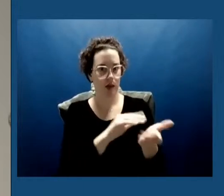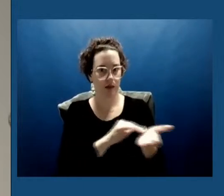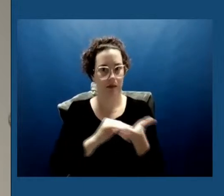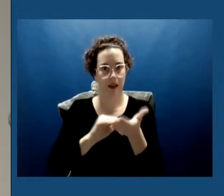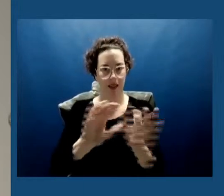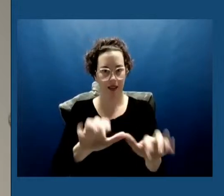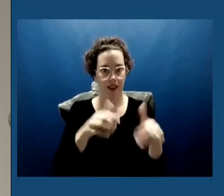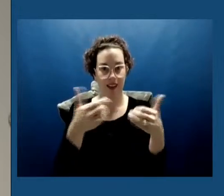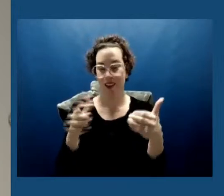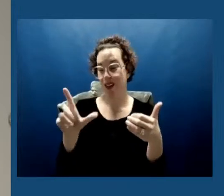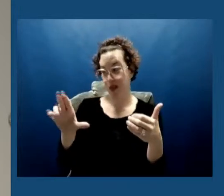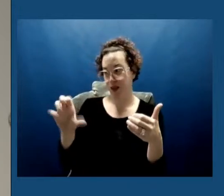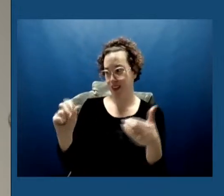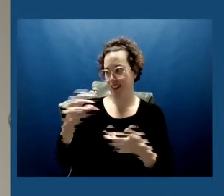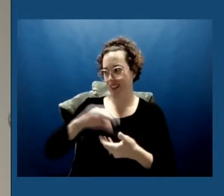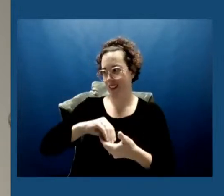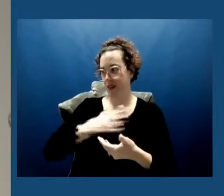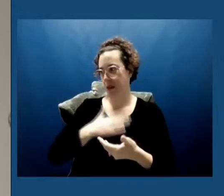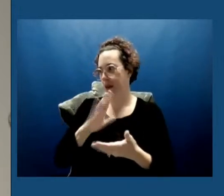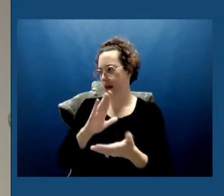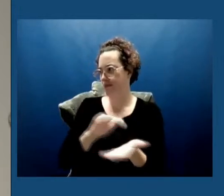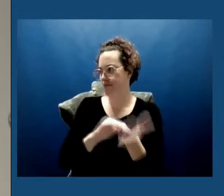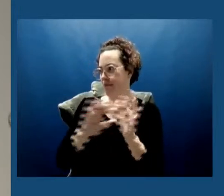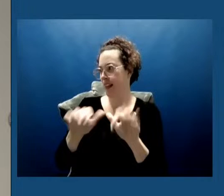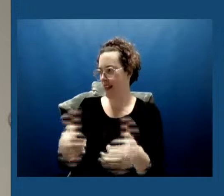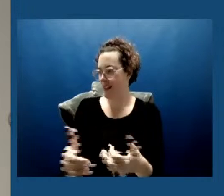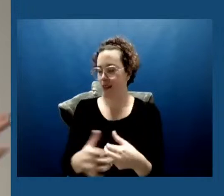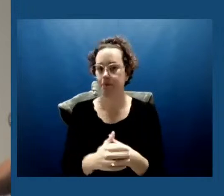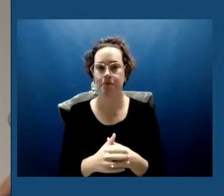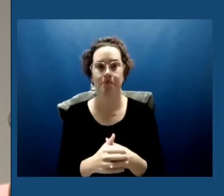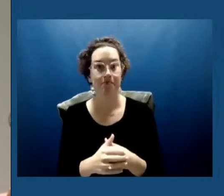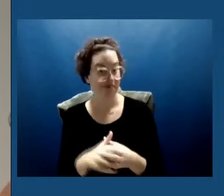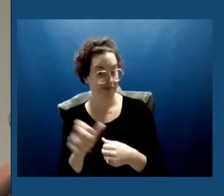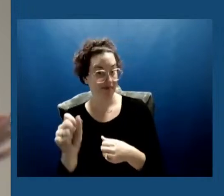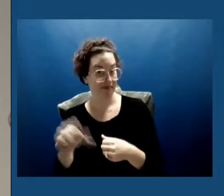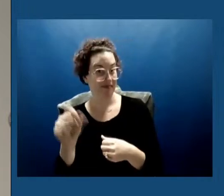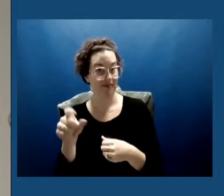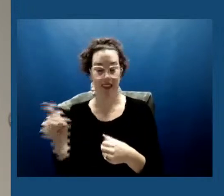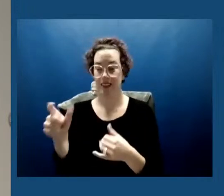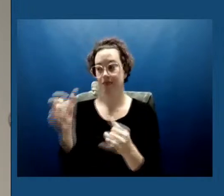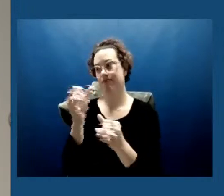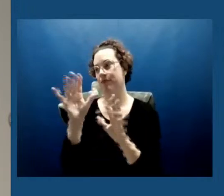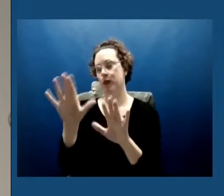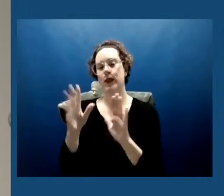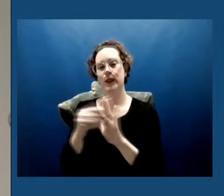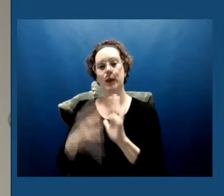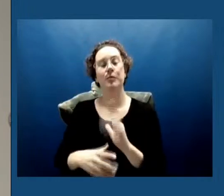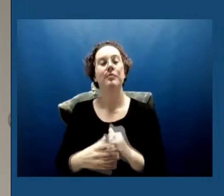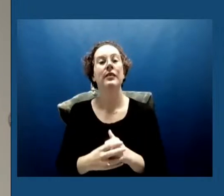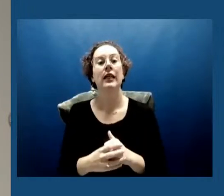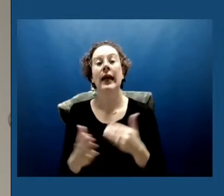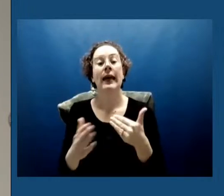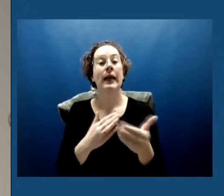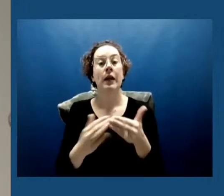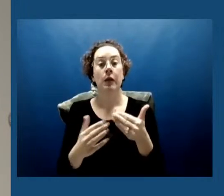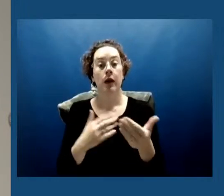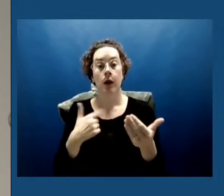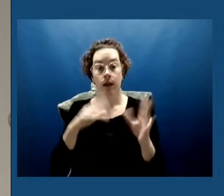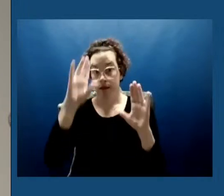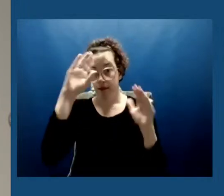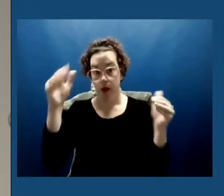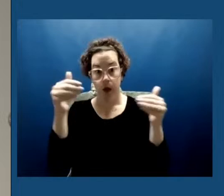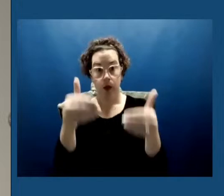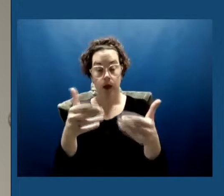is a part of my pilot class. Yes, I think he deserves it. Phenomenal. And one thing that I'm really focusing on out